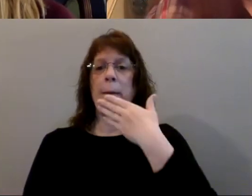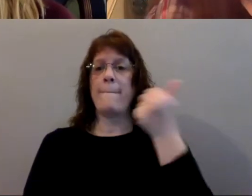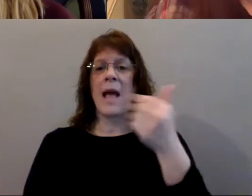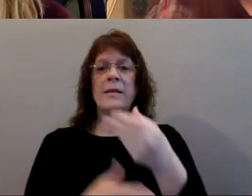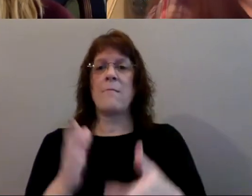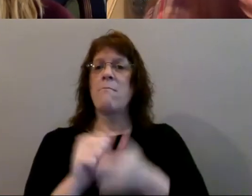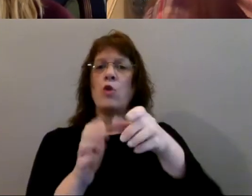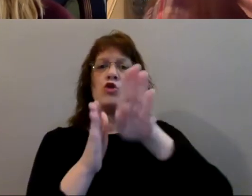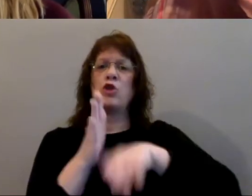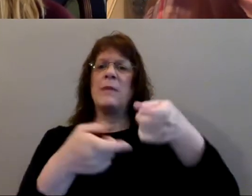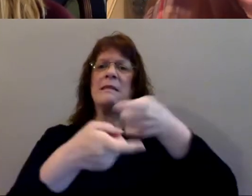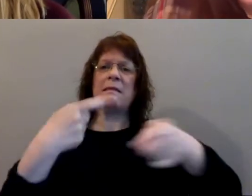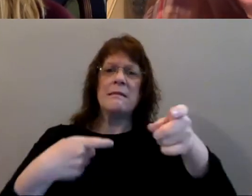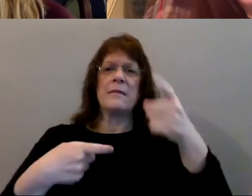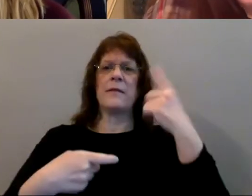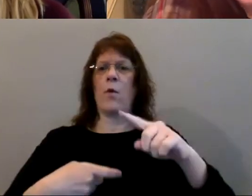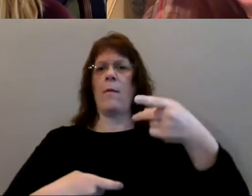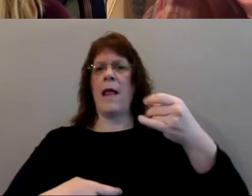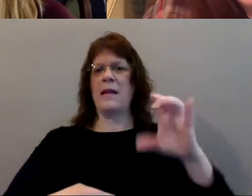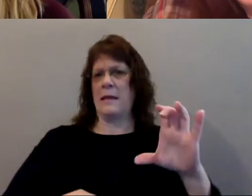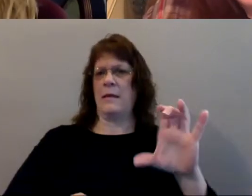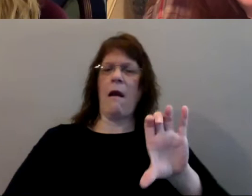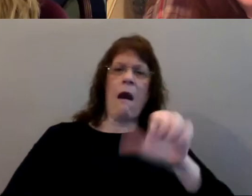cheapest substitutes for plastic?